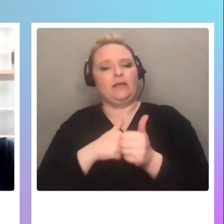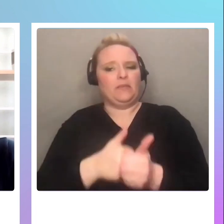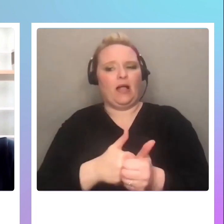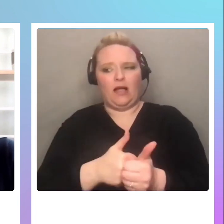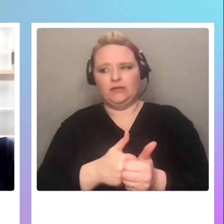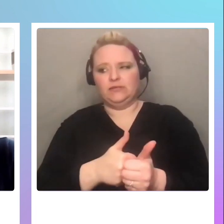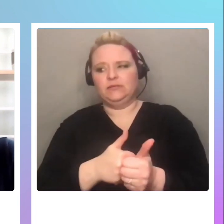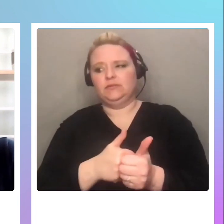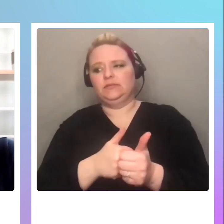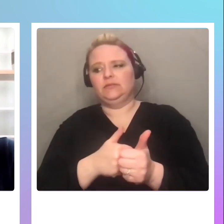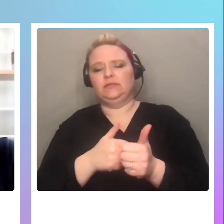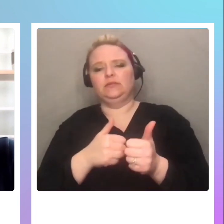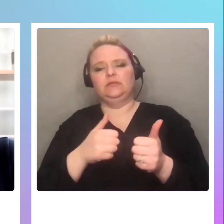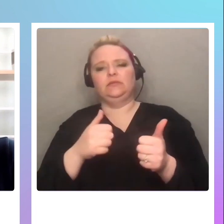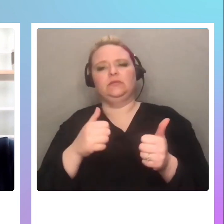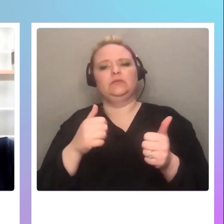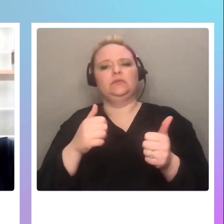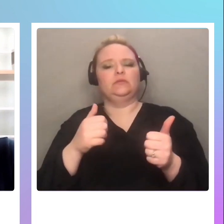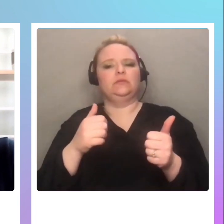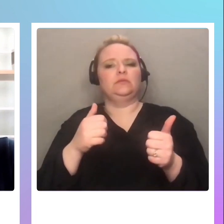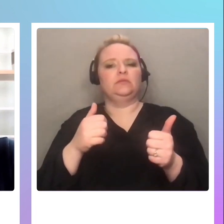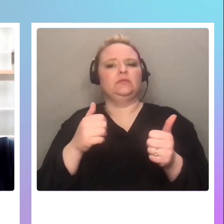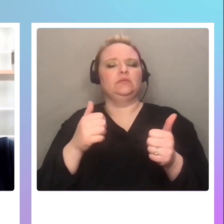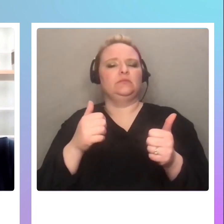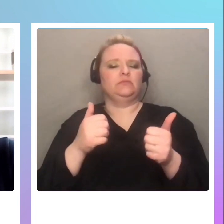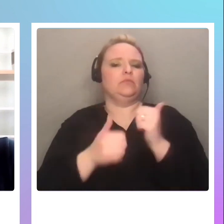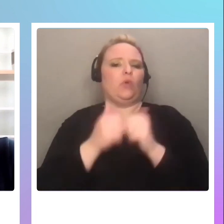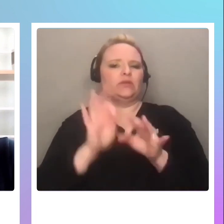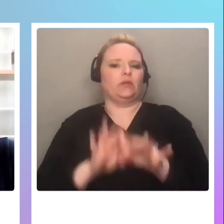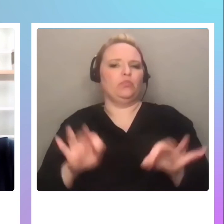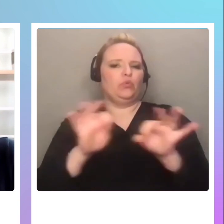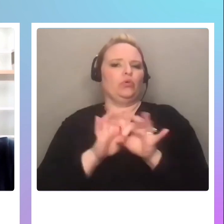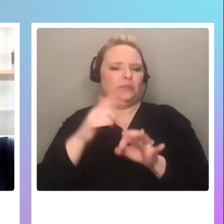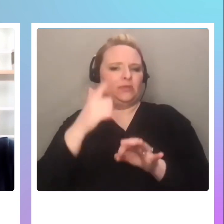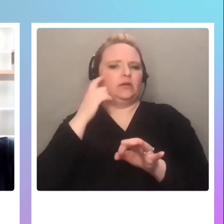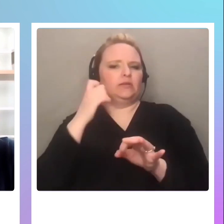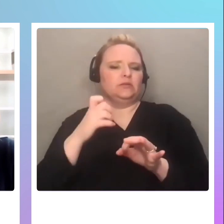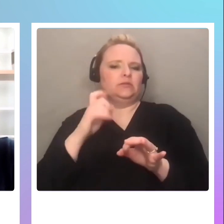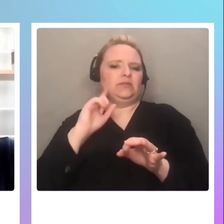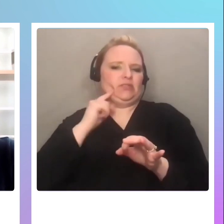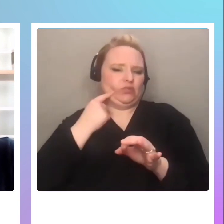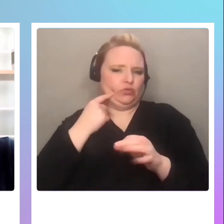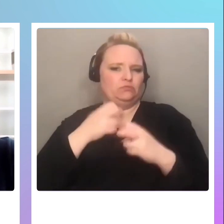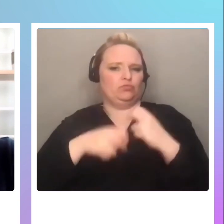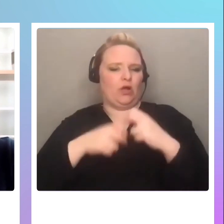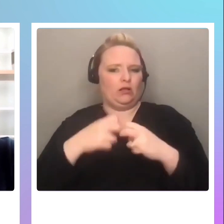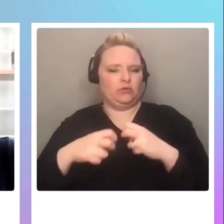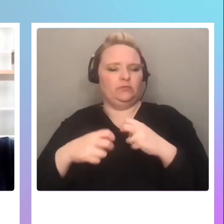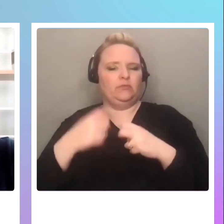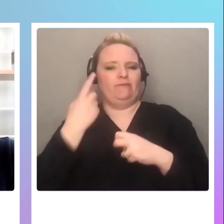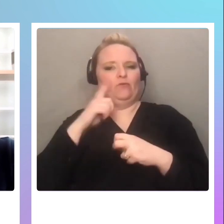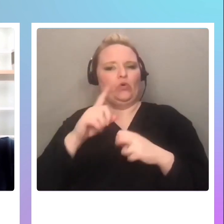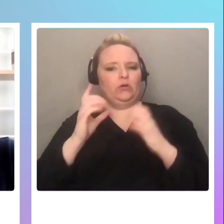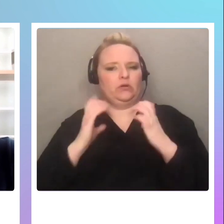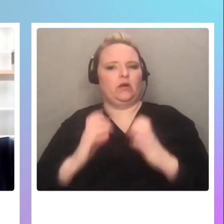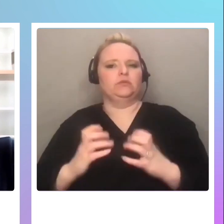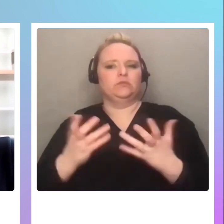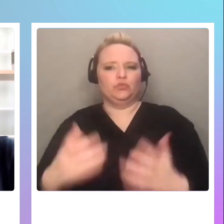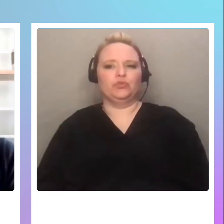is taking precedence, because it is a major issue for for your